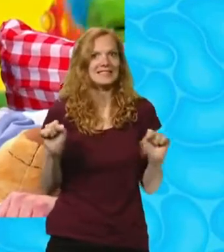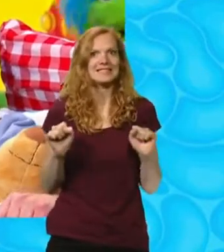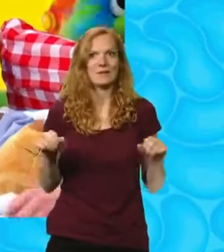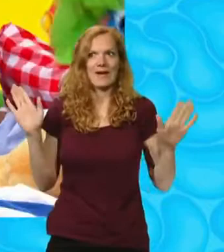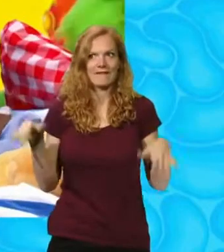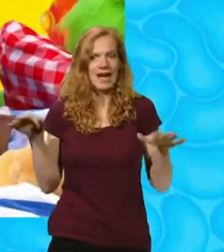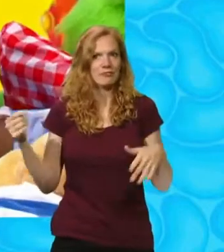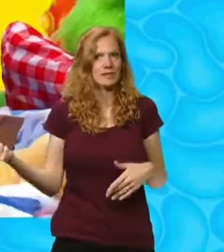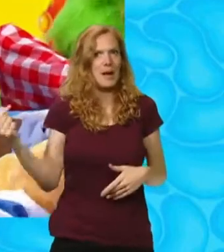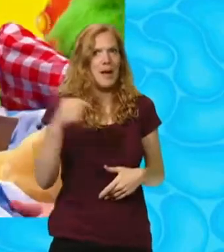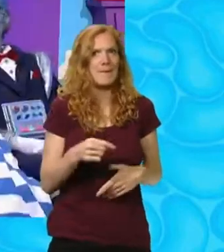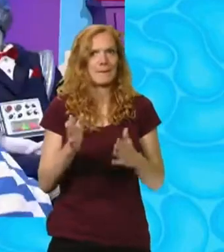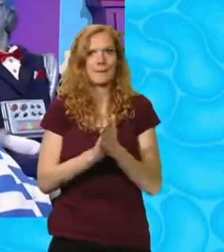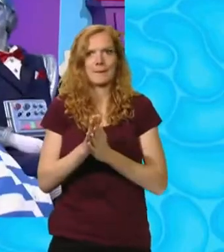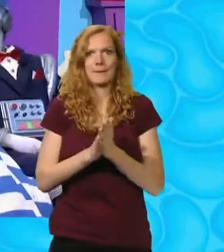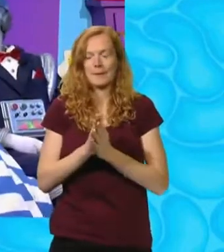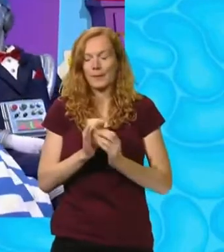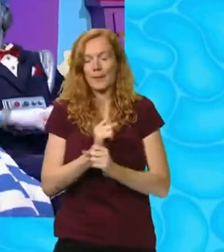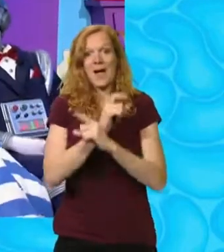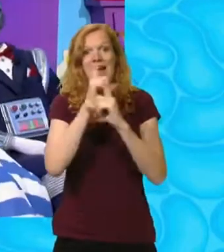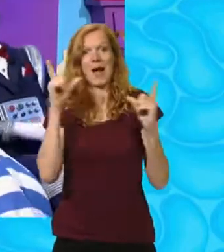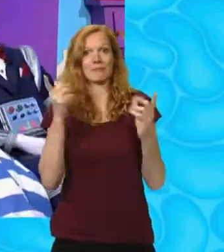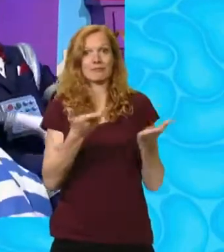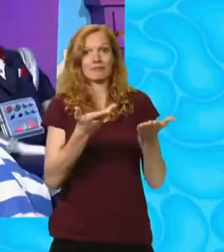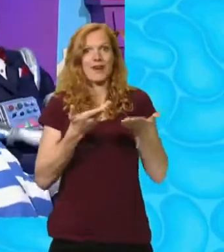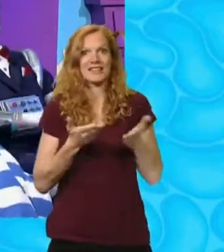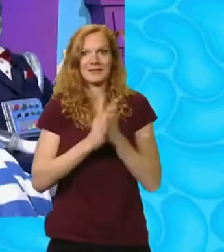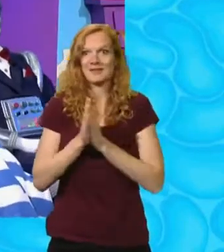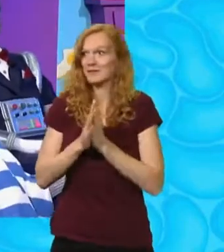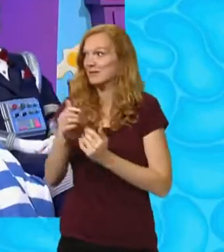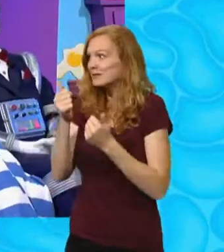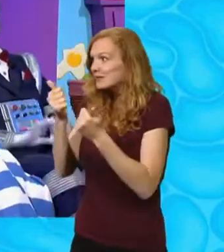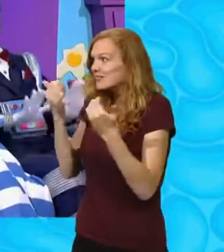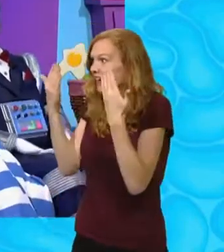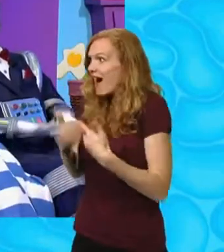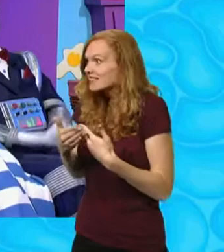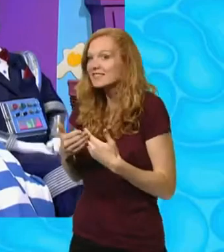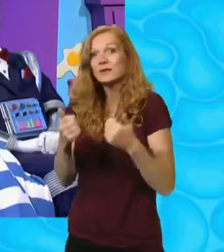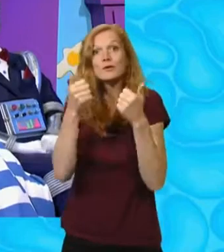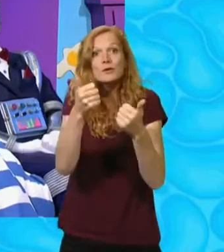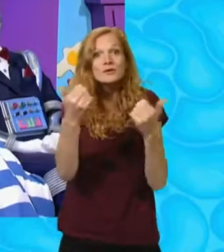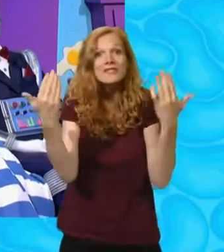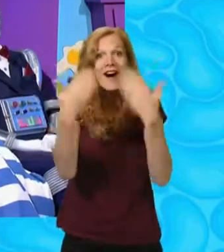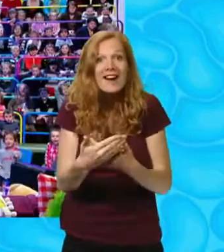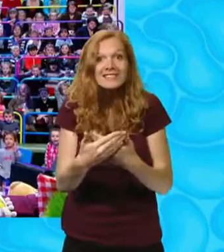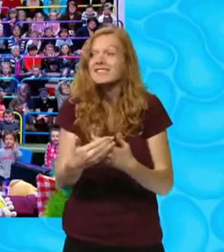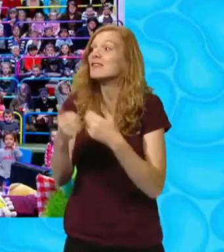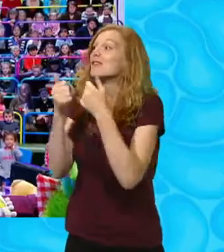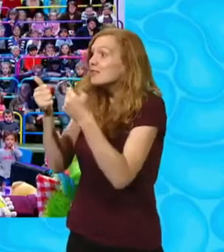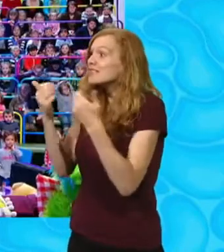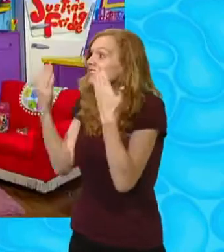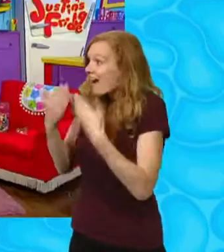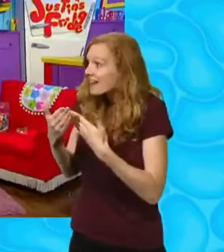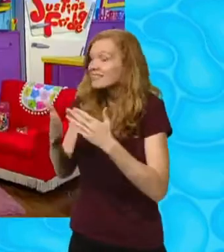her thing and wake up, eh? All right. Good night, Little Monster. Good night, everyone. Good